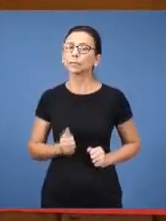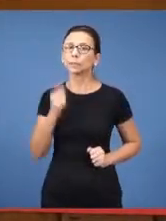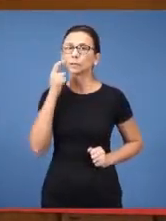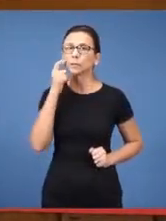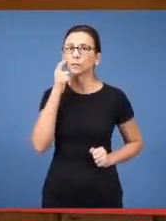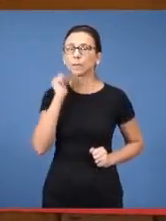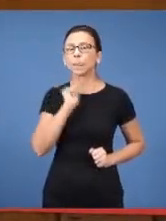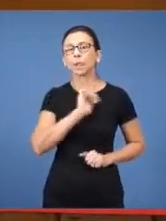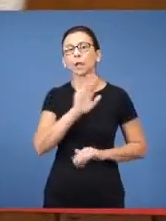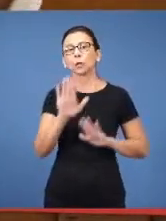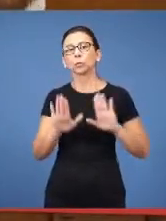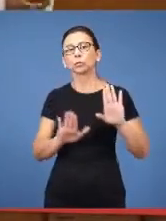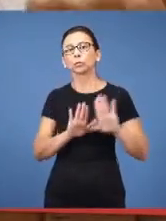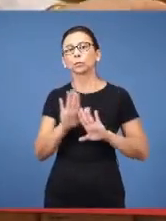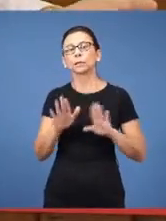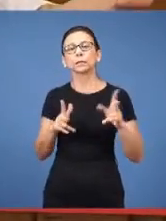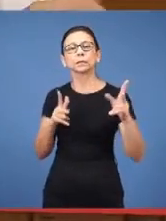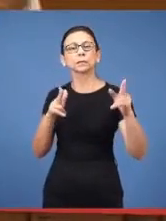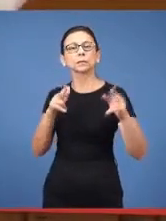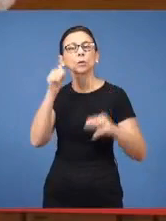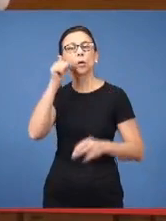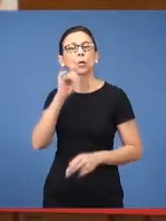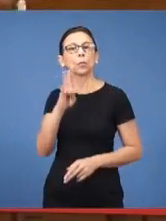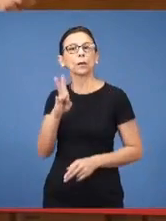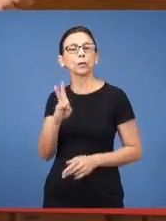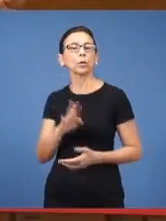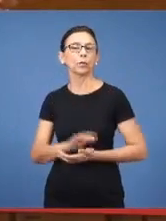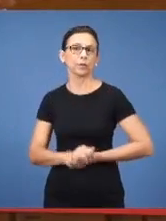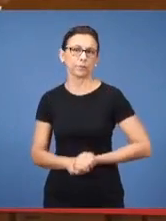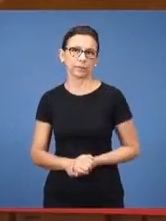With the cares that a bride is not going to